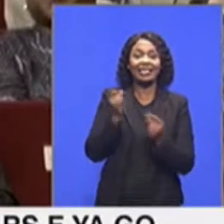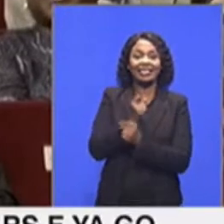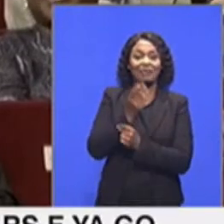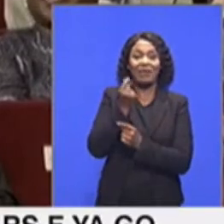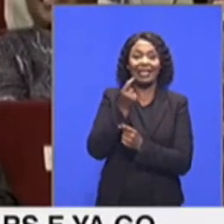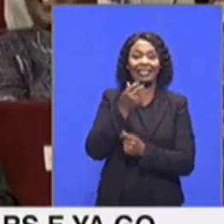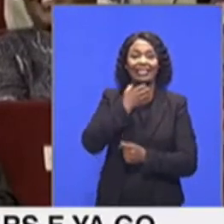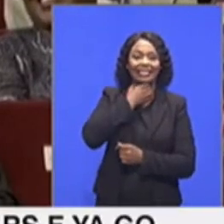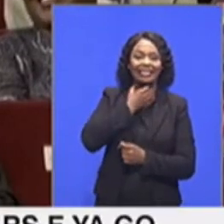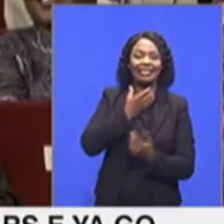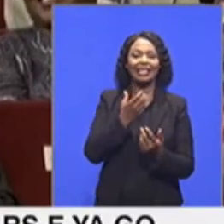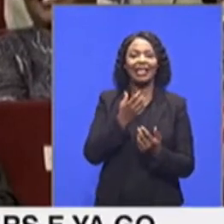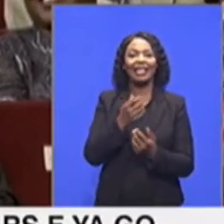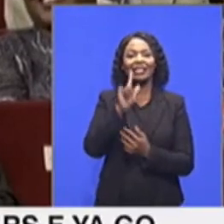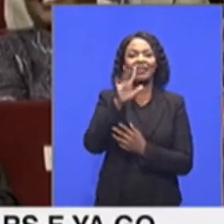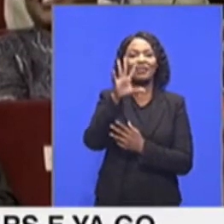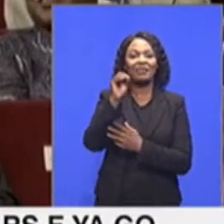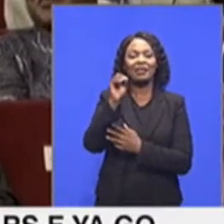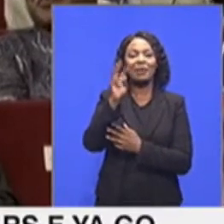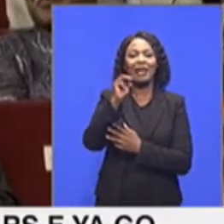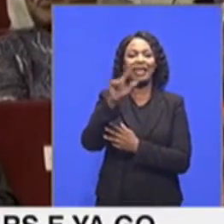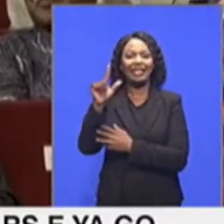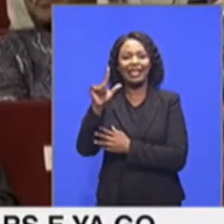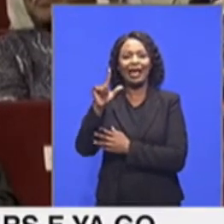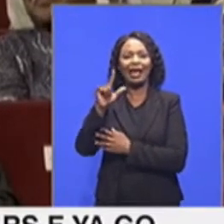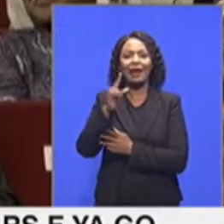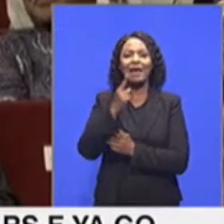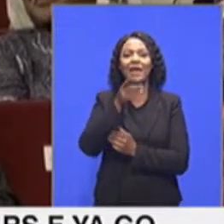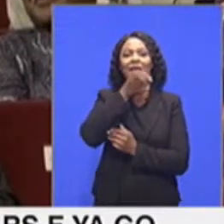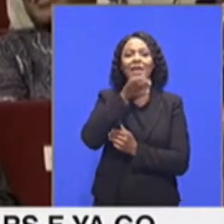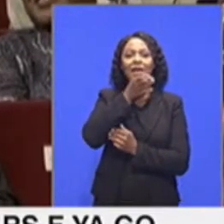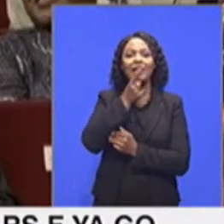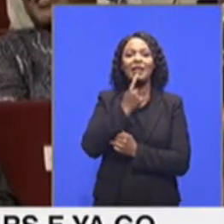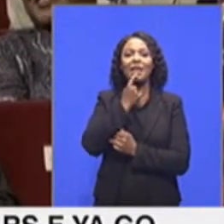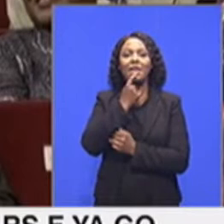A 750 milliliter bottle of spirit will increase by